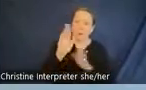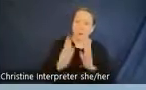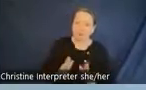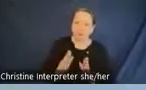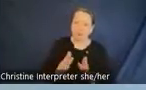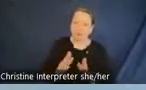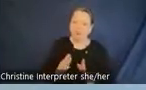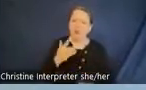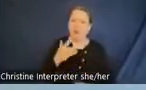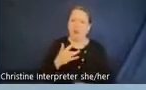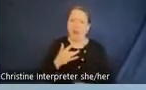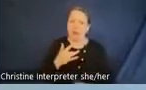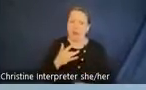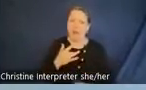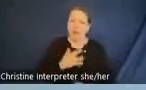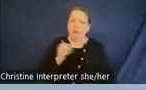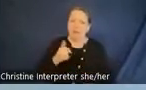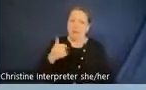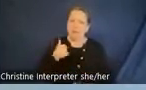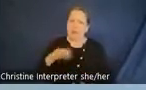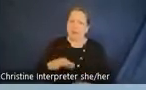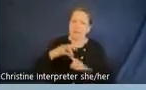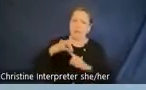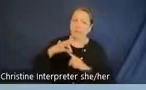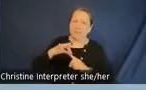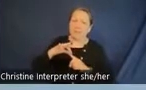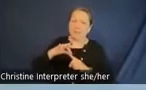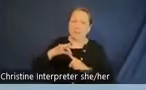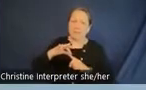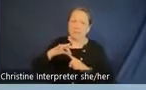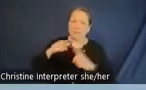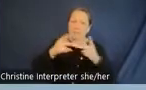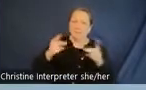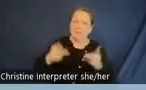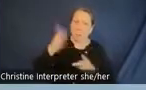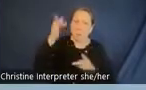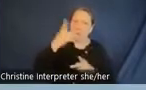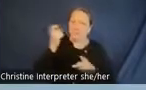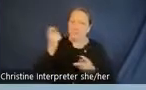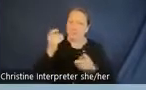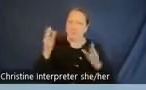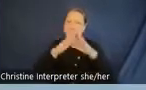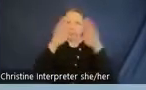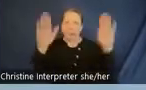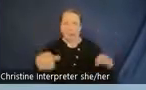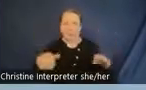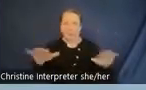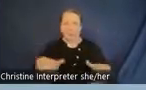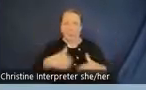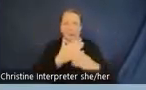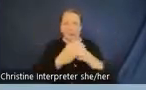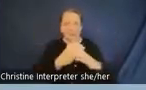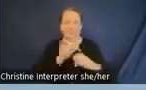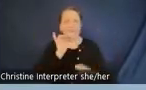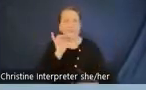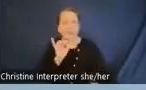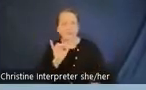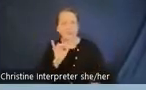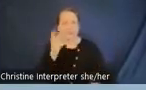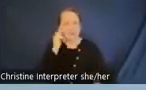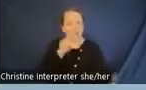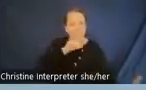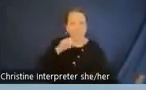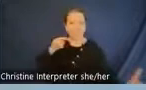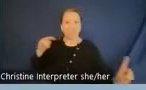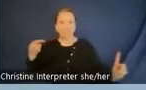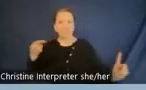of a unique spot because I think that I'm able to look at our housing crisis here, as well as the